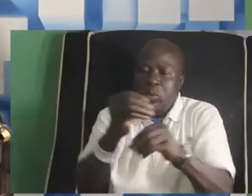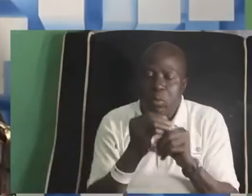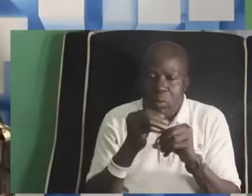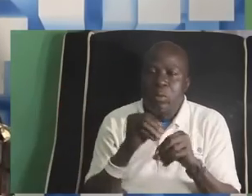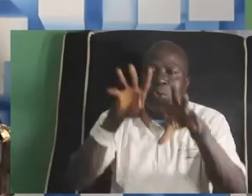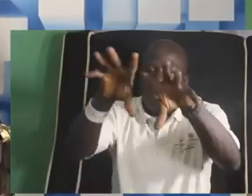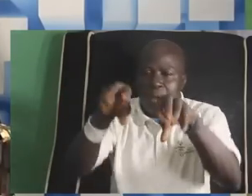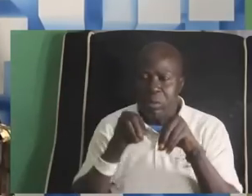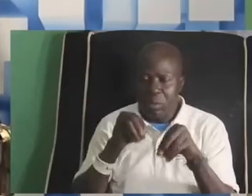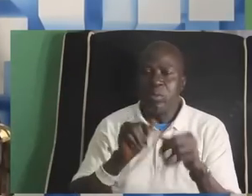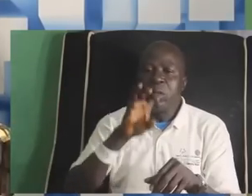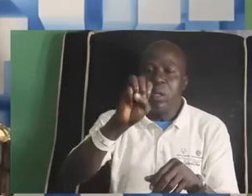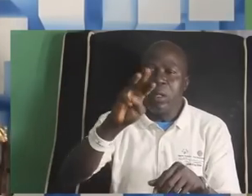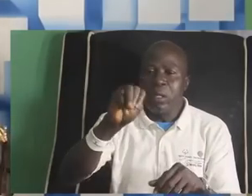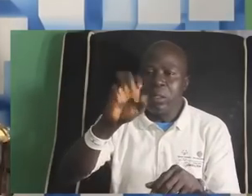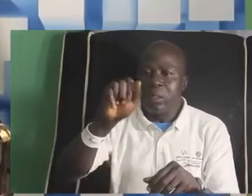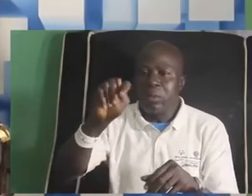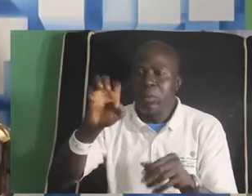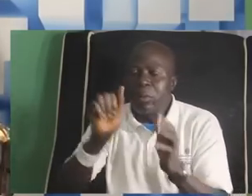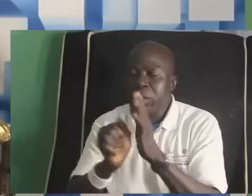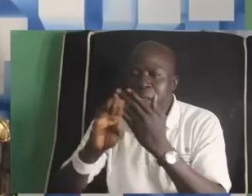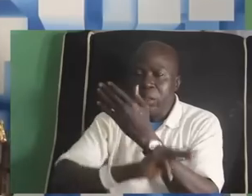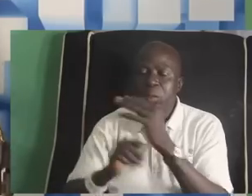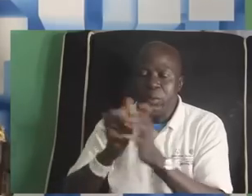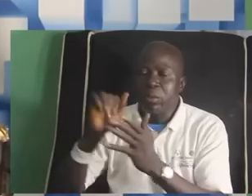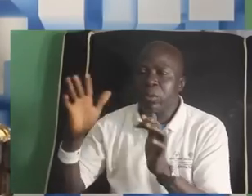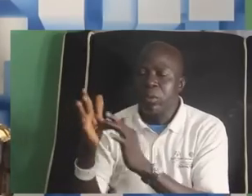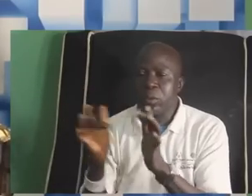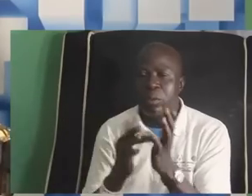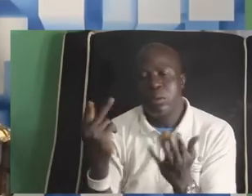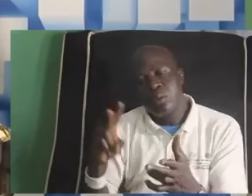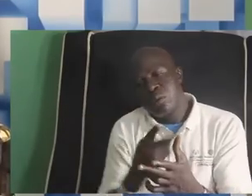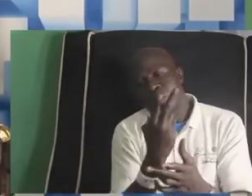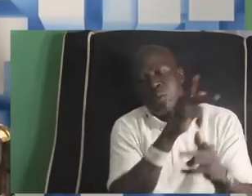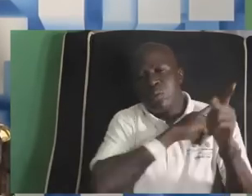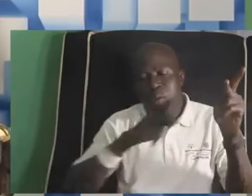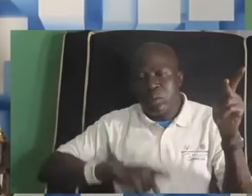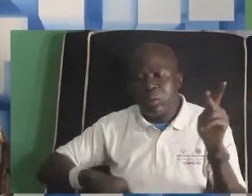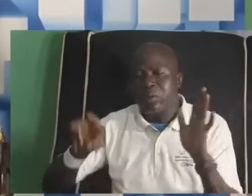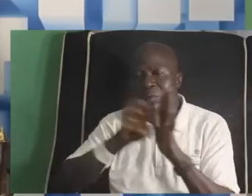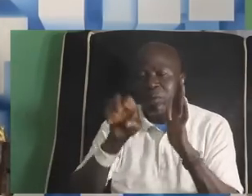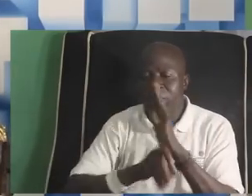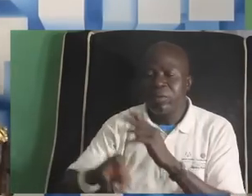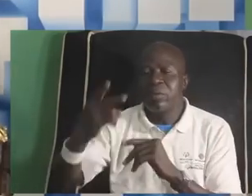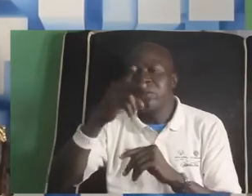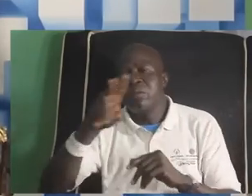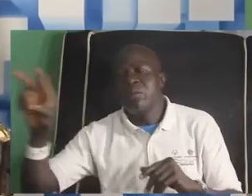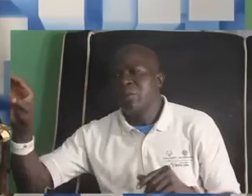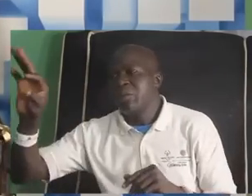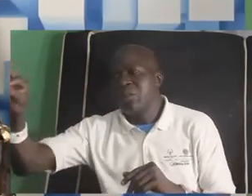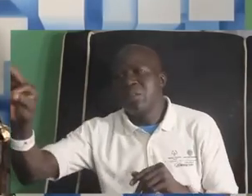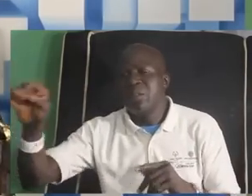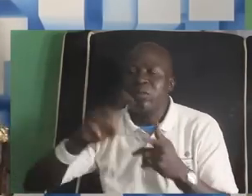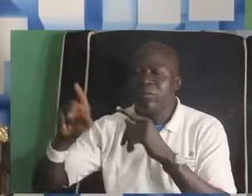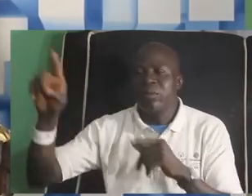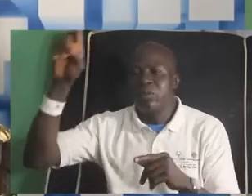But he wants to receive his entitlement from David. Ni we Samuel keji ni orike san. In the book of 2 Kings chapter 5. Lati ese kene. From verse 1. Mi mo boya